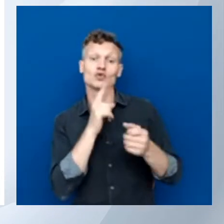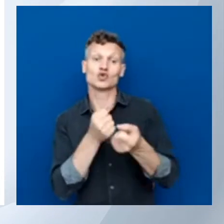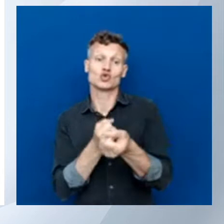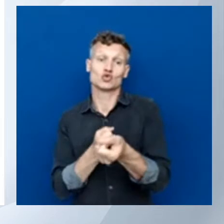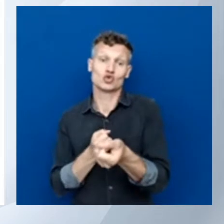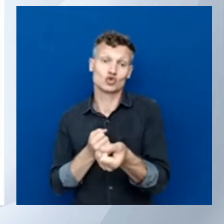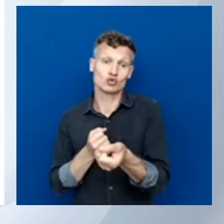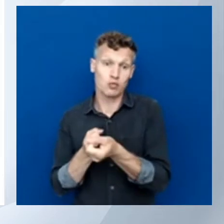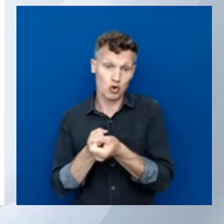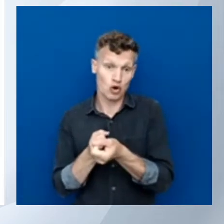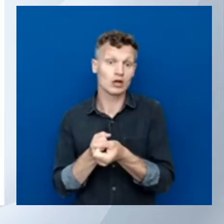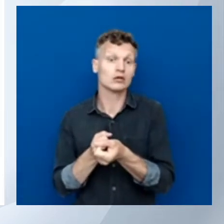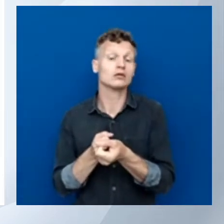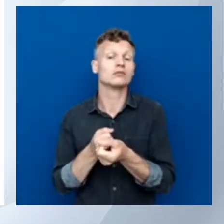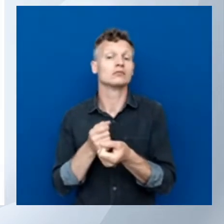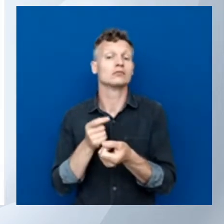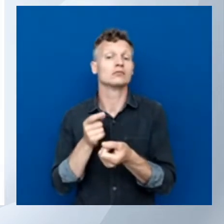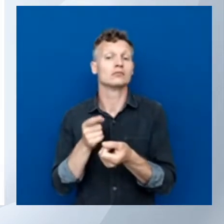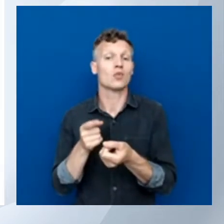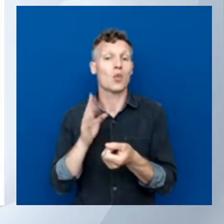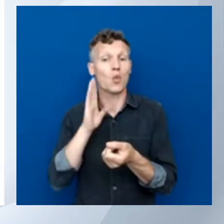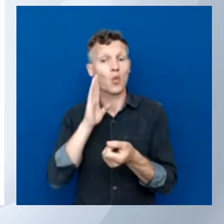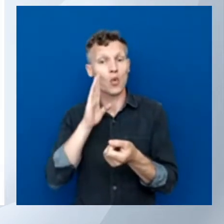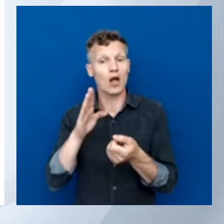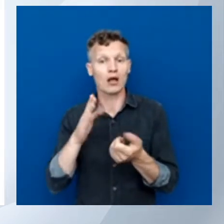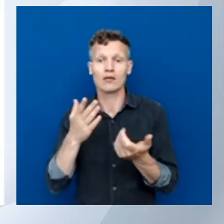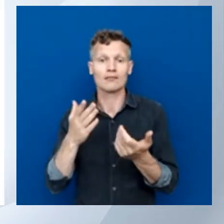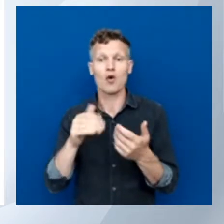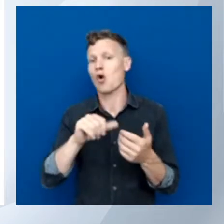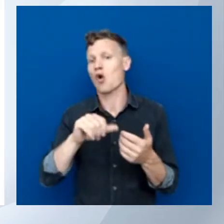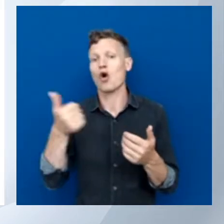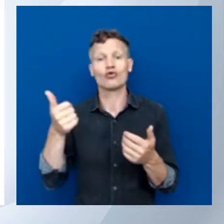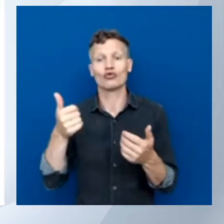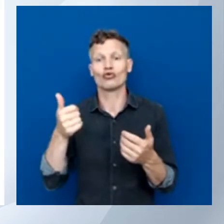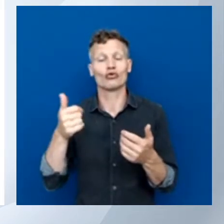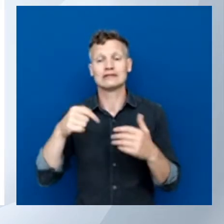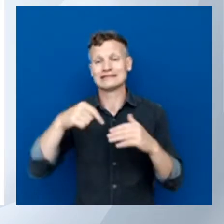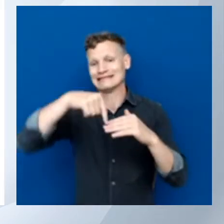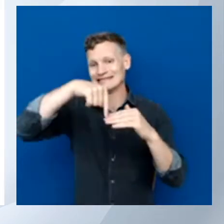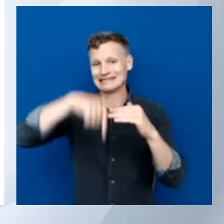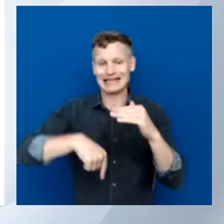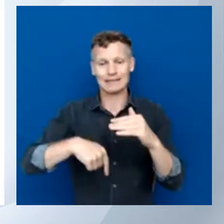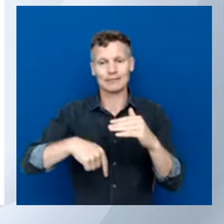extended to other deep neural networks like residual,